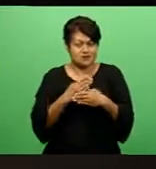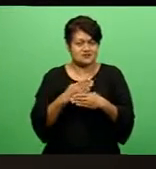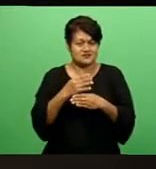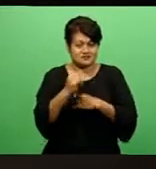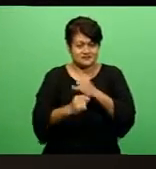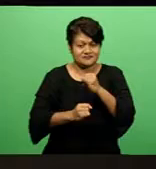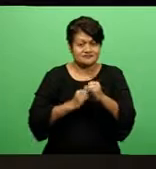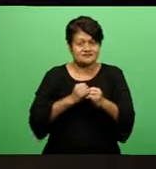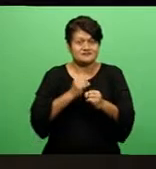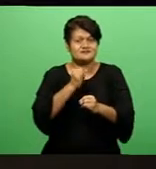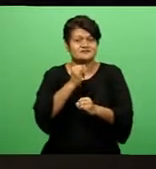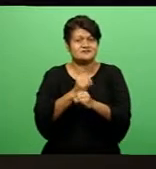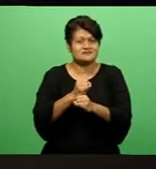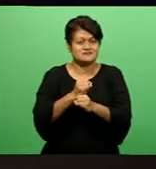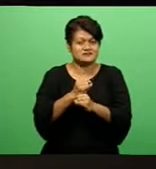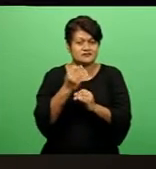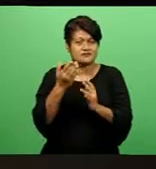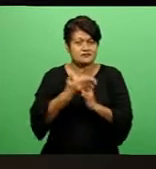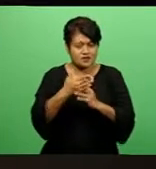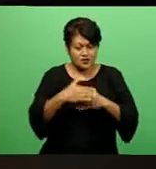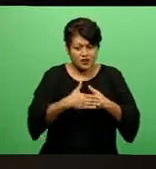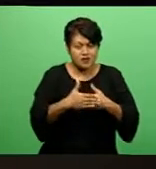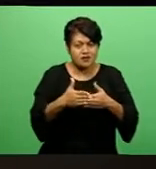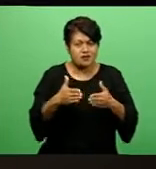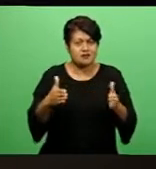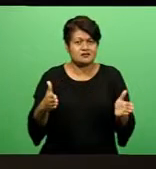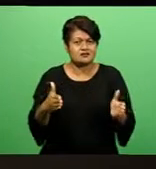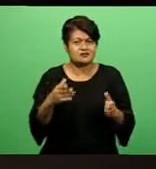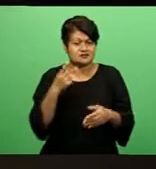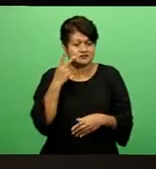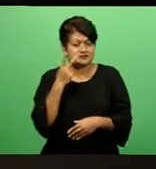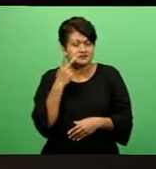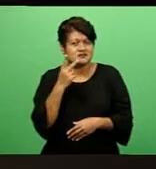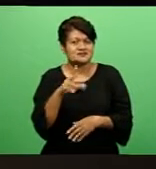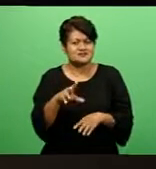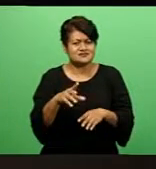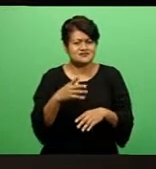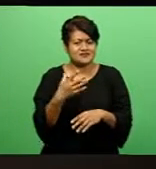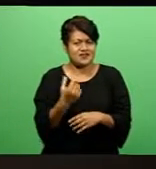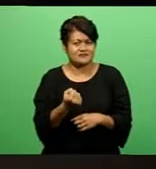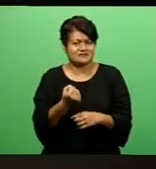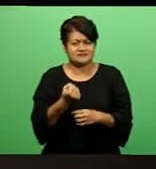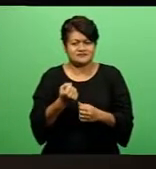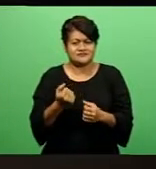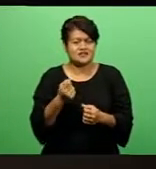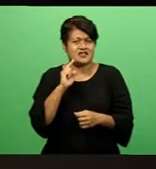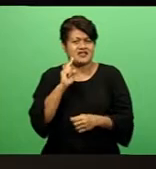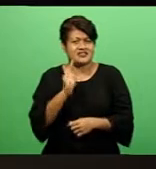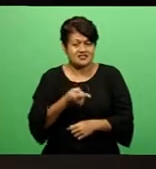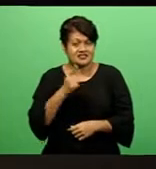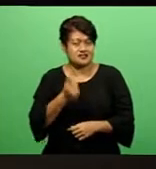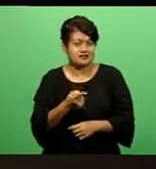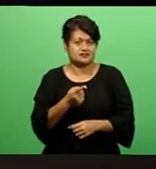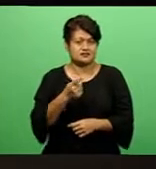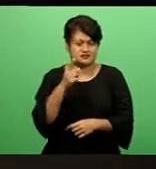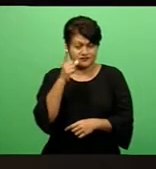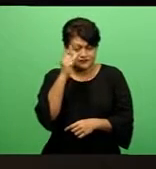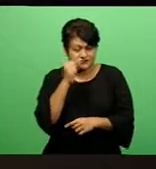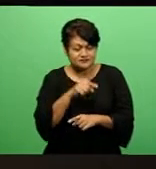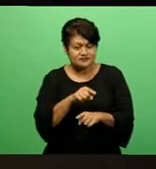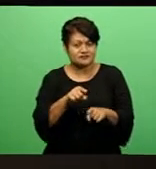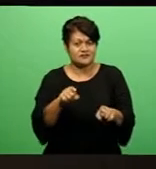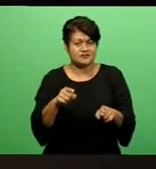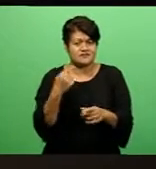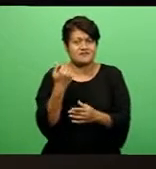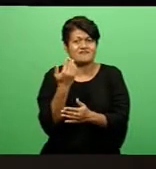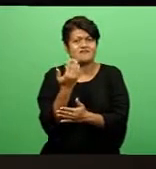international borders will open to visitors, restoring the livelihoods of thousands of Fijians who for decades depended